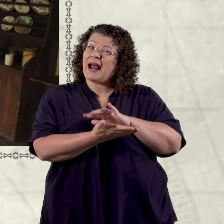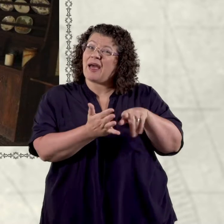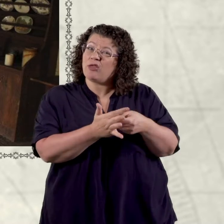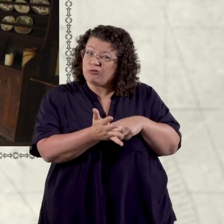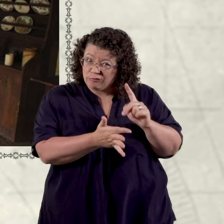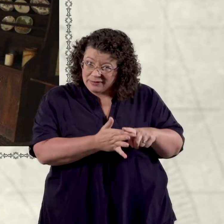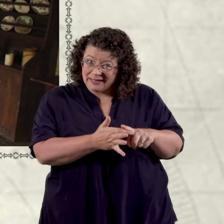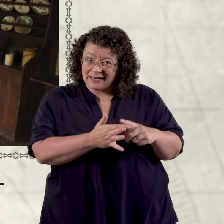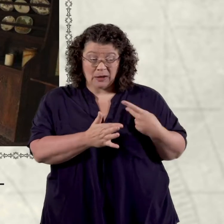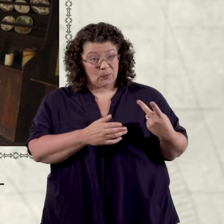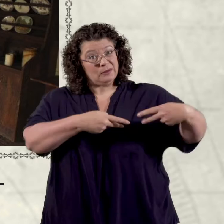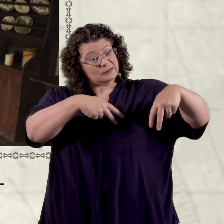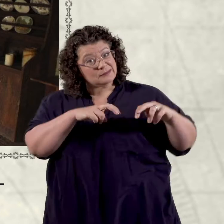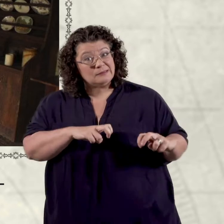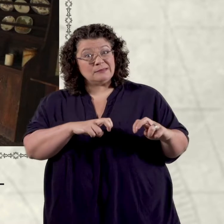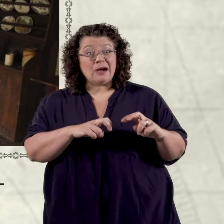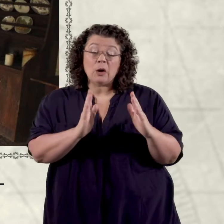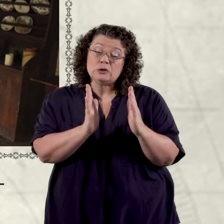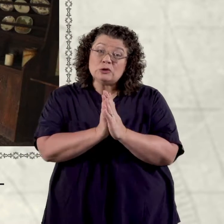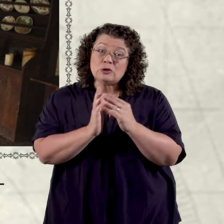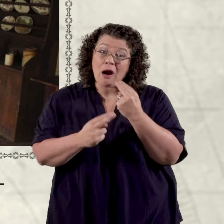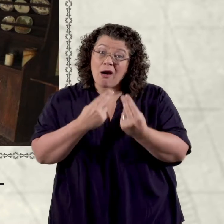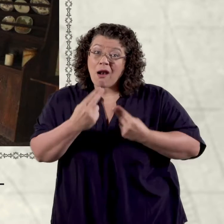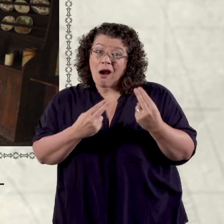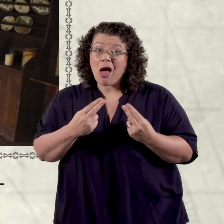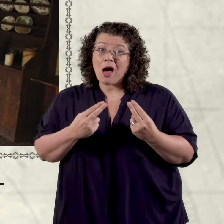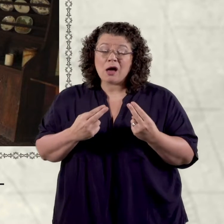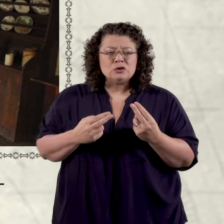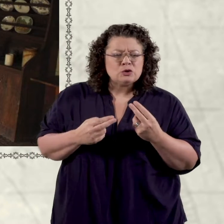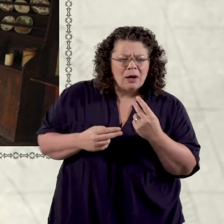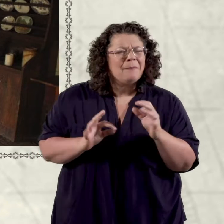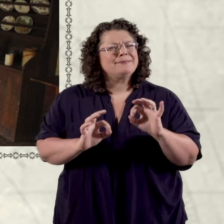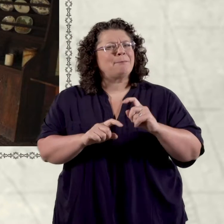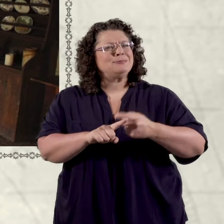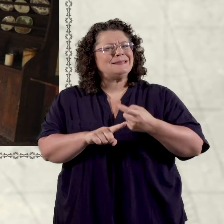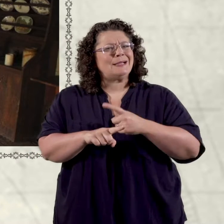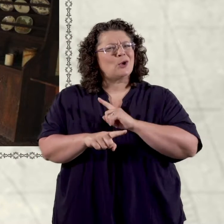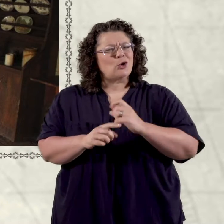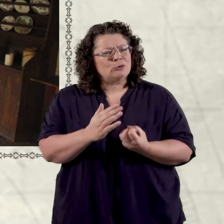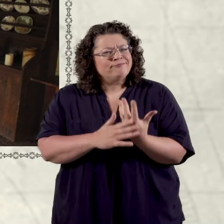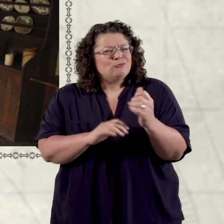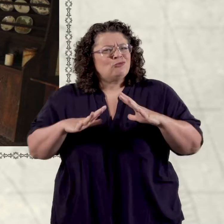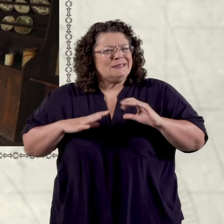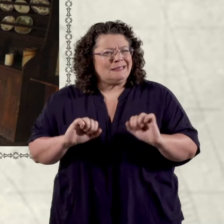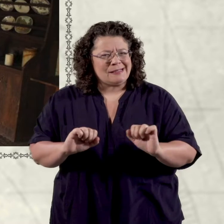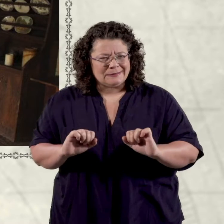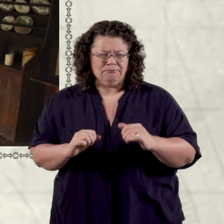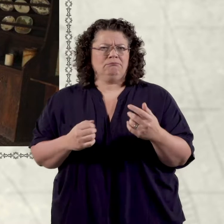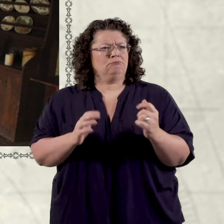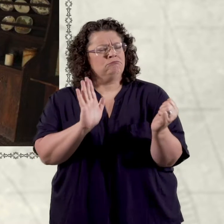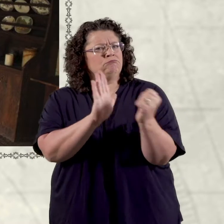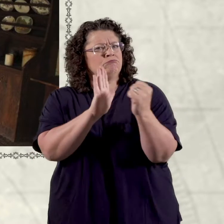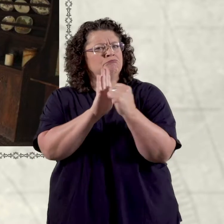bit of Sunday lunch, everything apart from the potatoes. They hadn't reached the land yet, and suddenly there was a knock on the door.